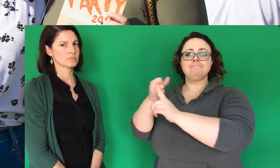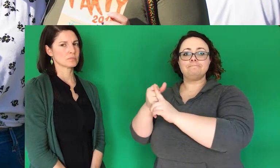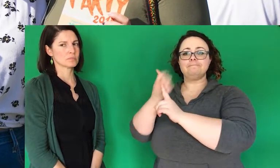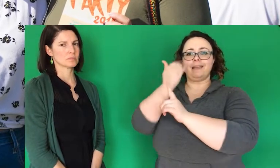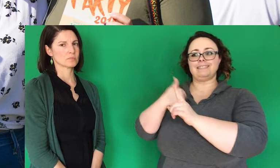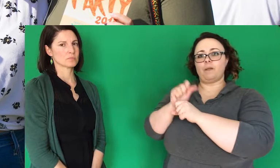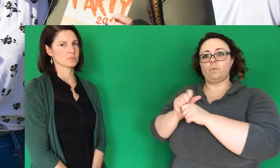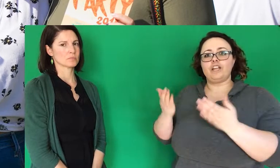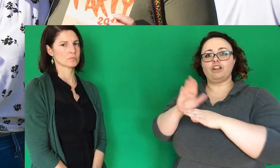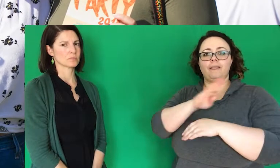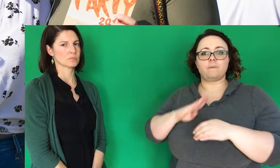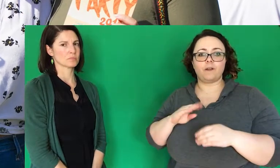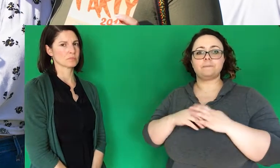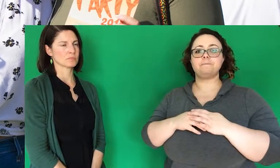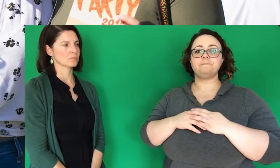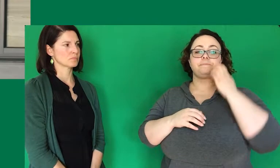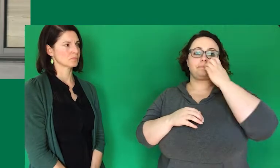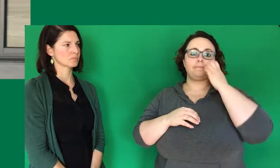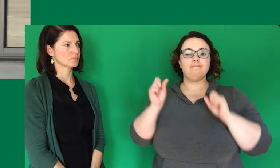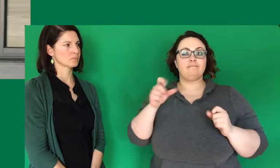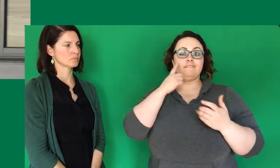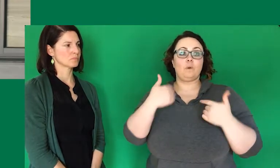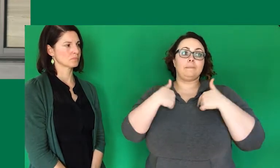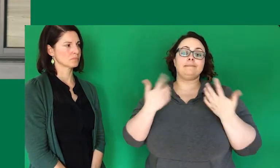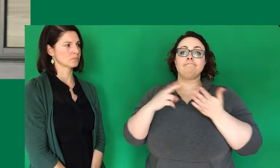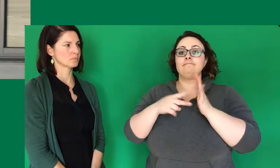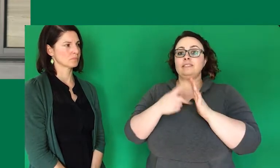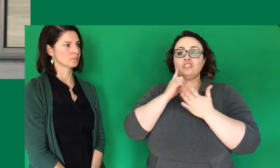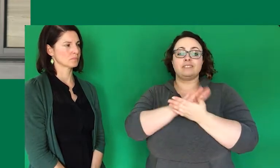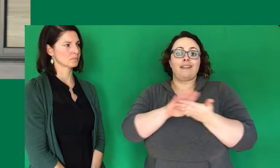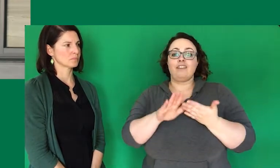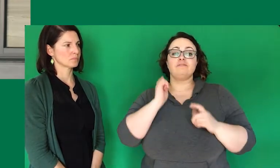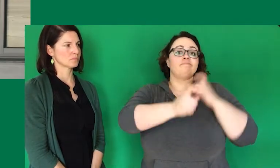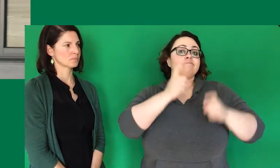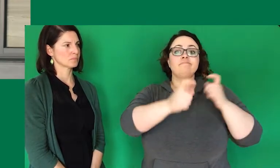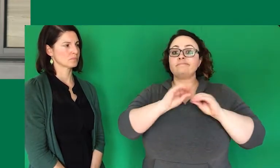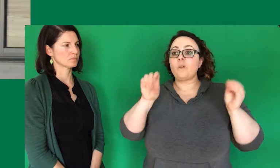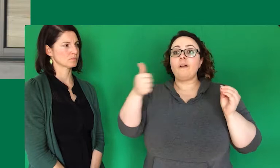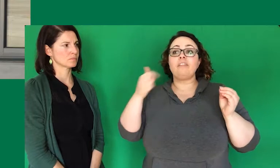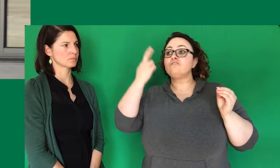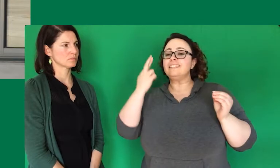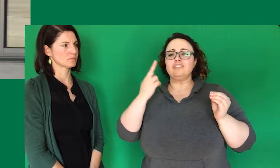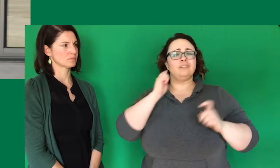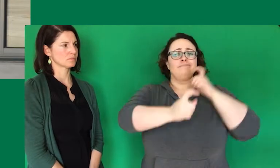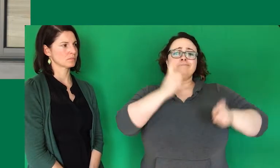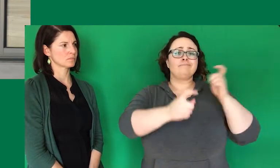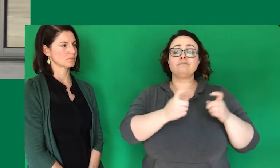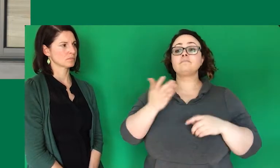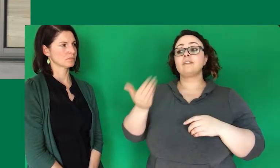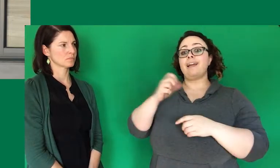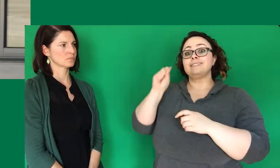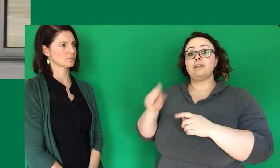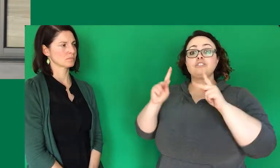have for students personally on the work that I've done on the ASI board. Yeah, so philanthropy to me means just being altruistic, and I've seen that all across the